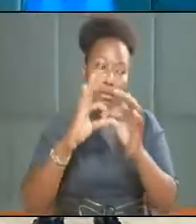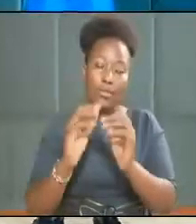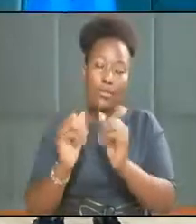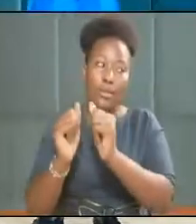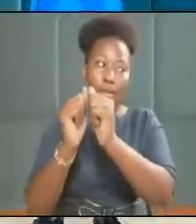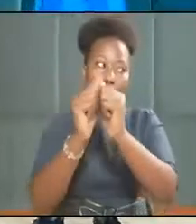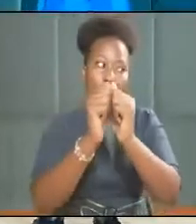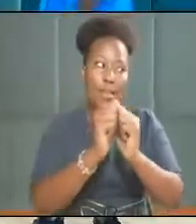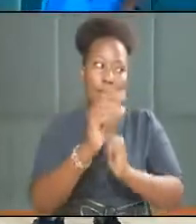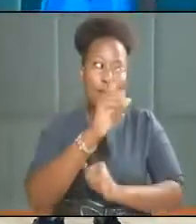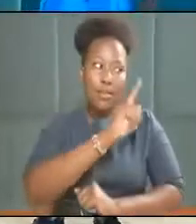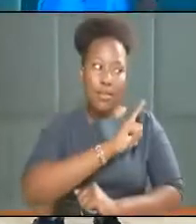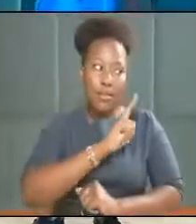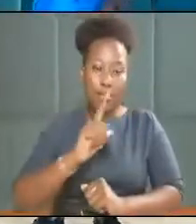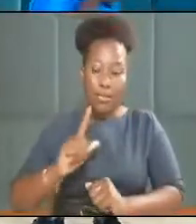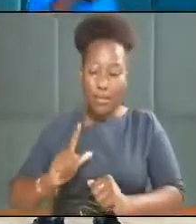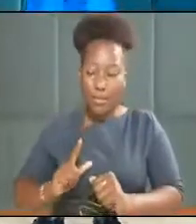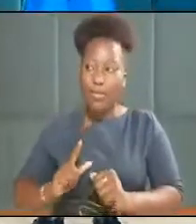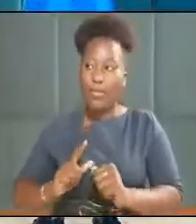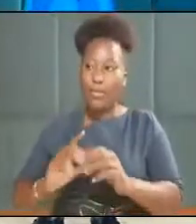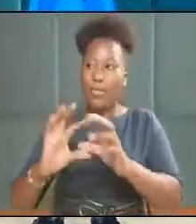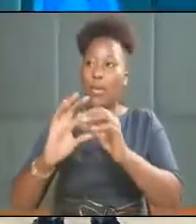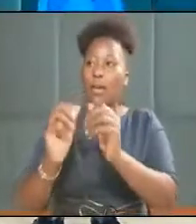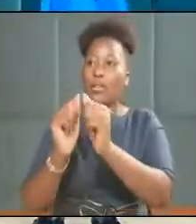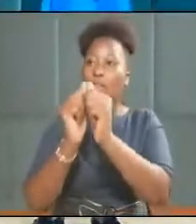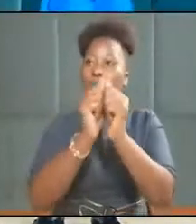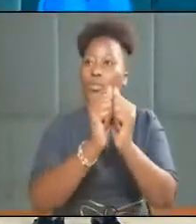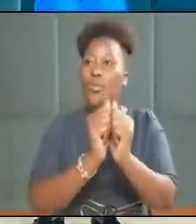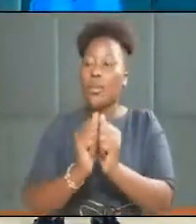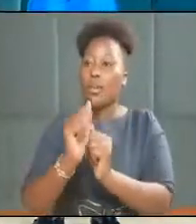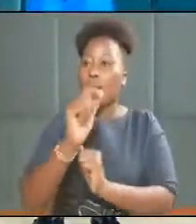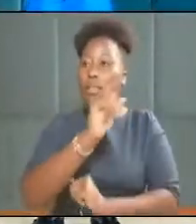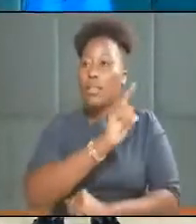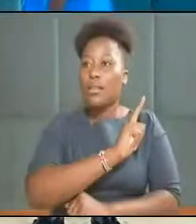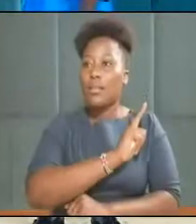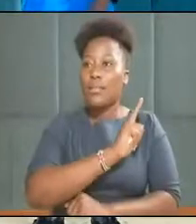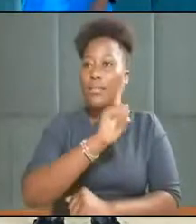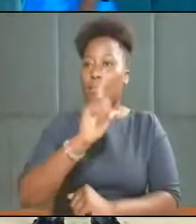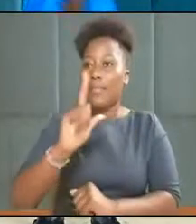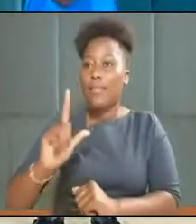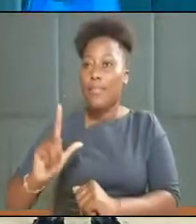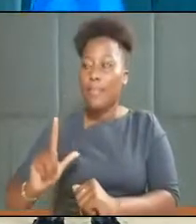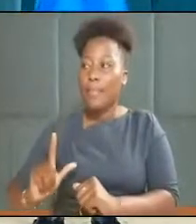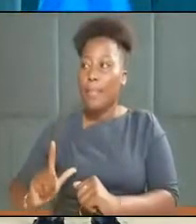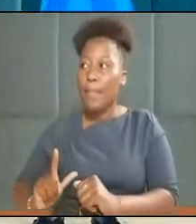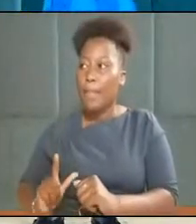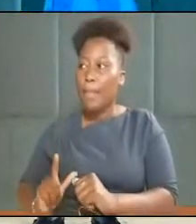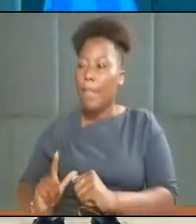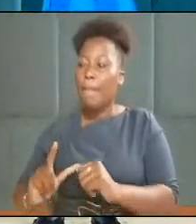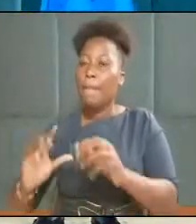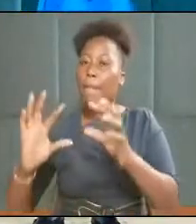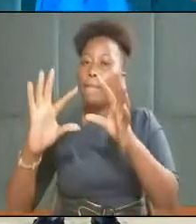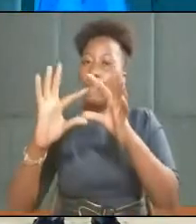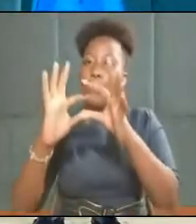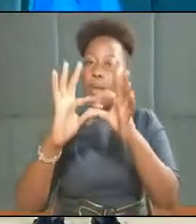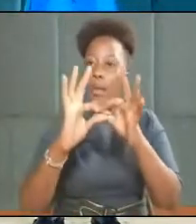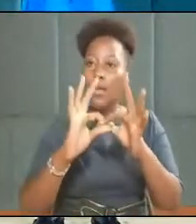us together, Lord, bind us together, Lord, bind